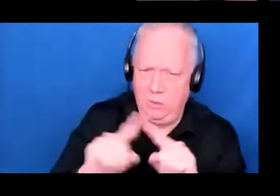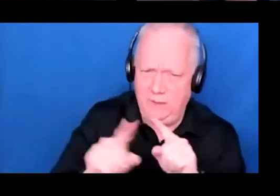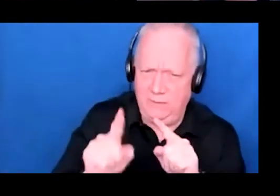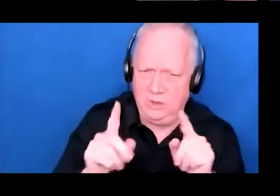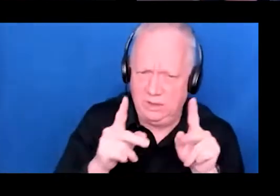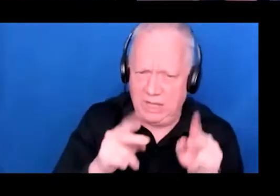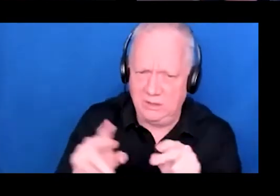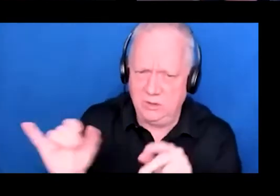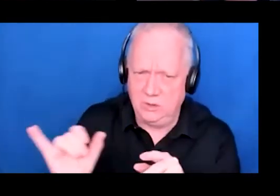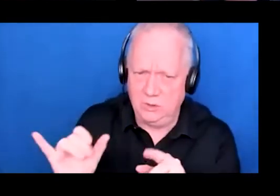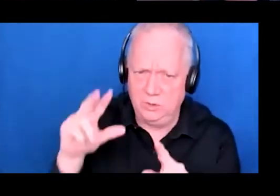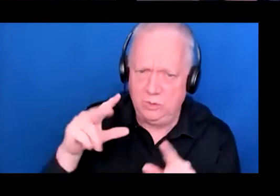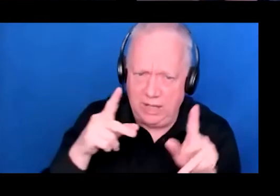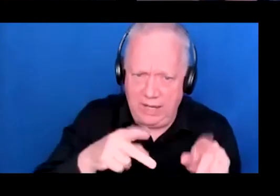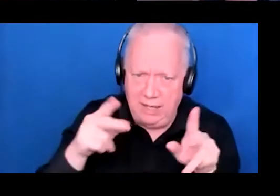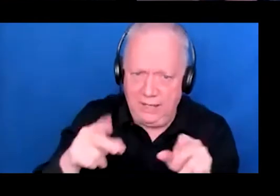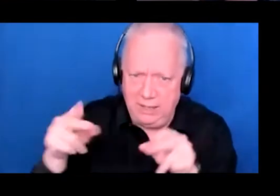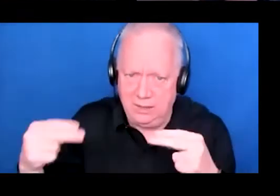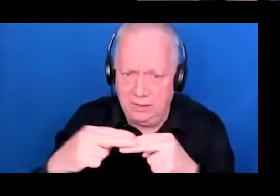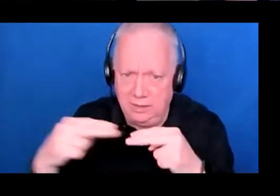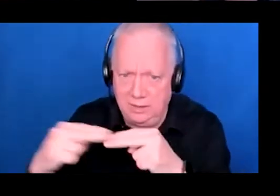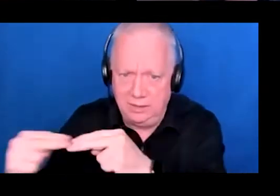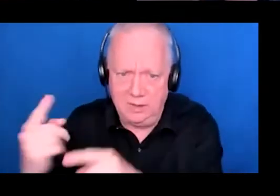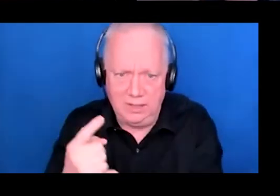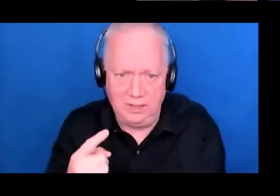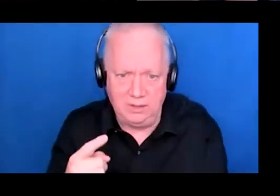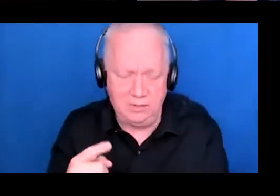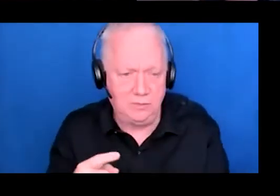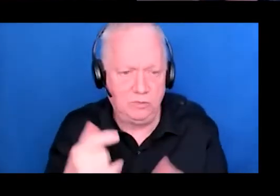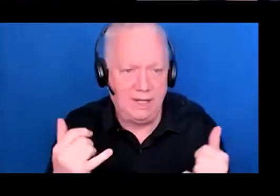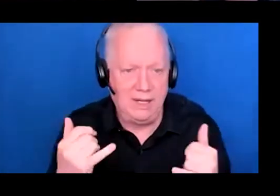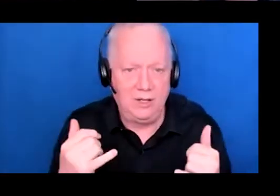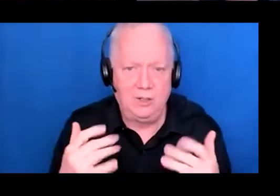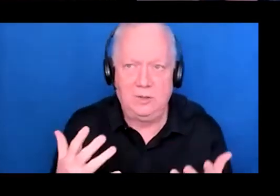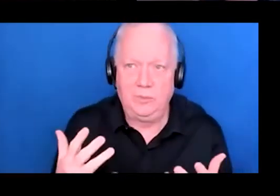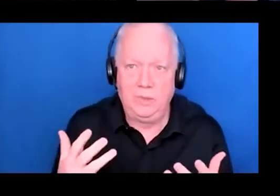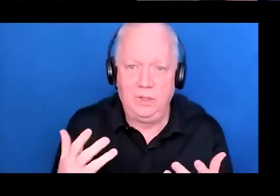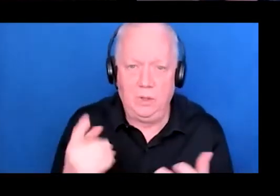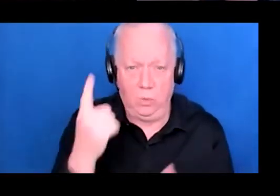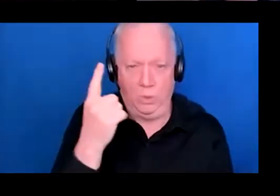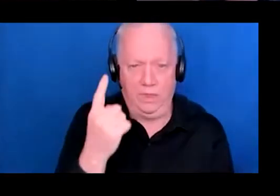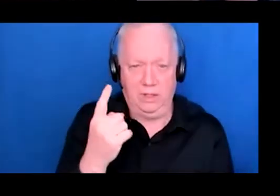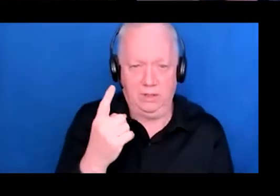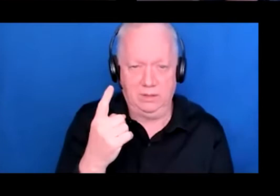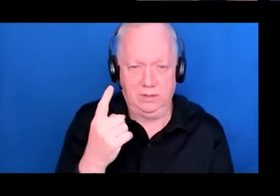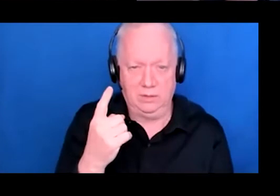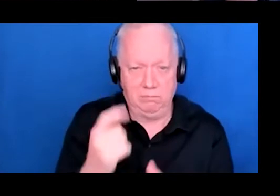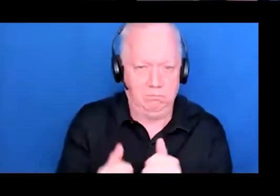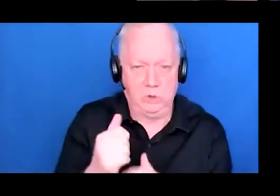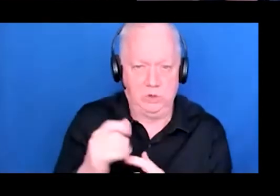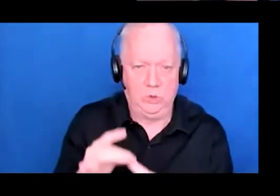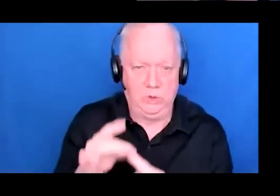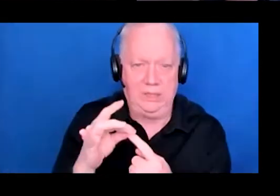cuts too in the editing process. So right now, one thing that makes this one of the most